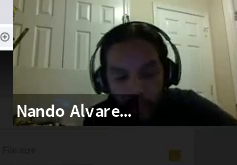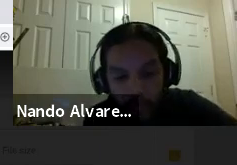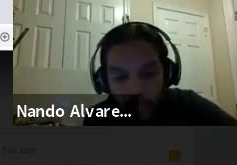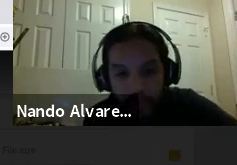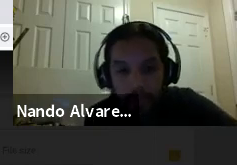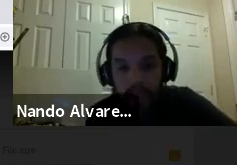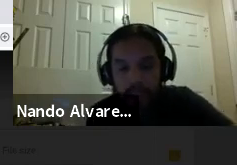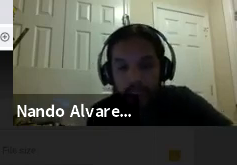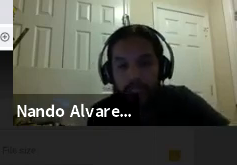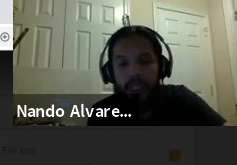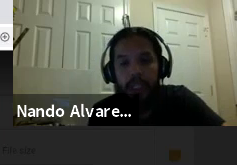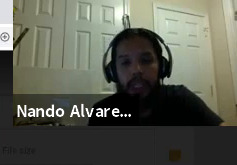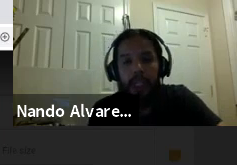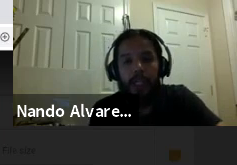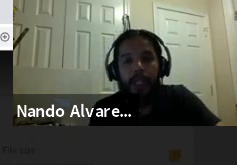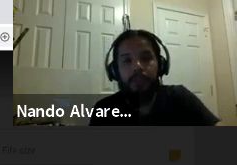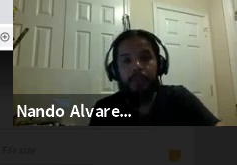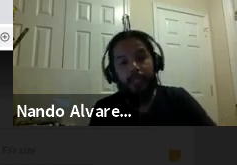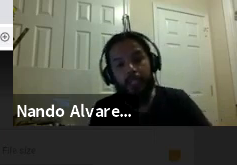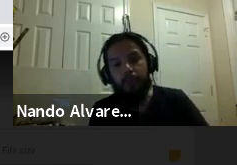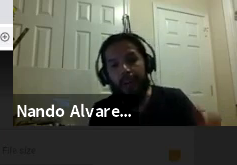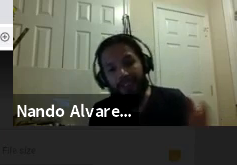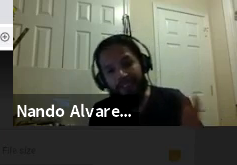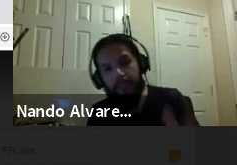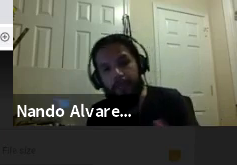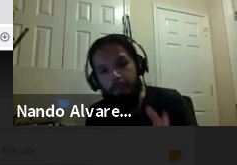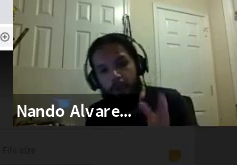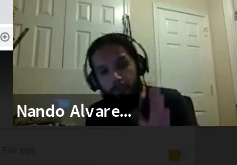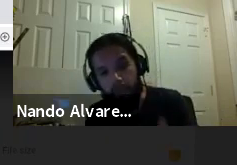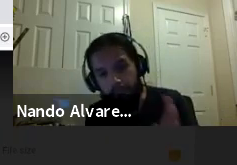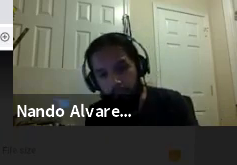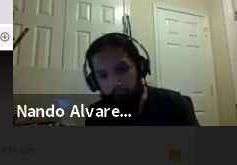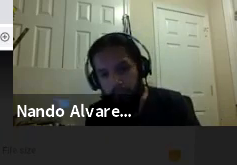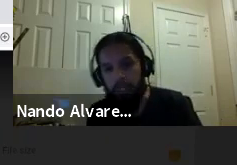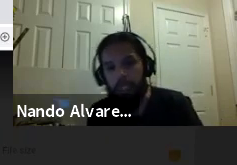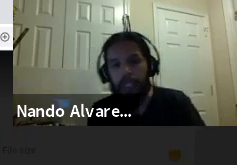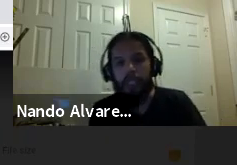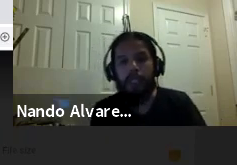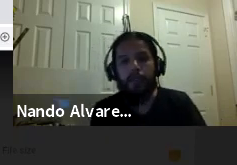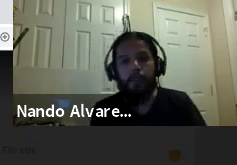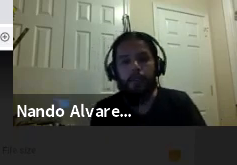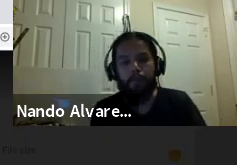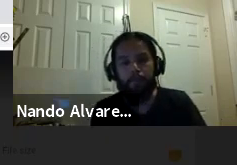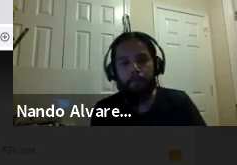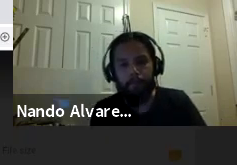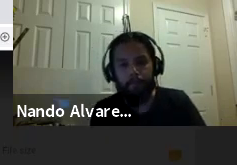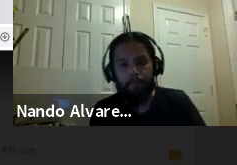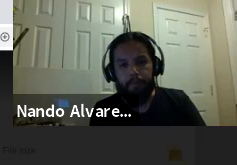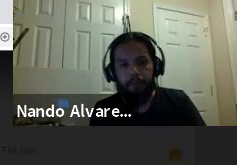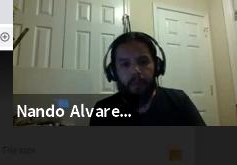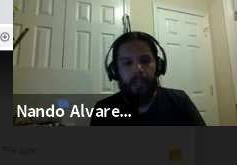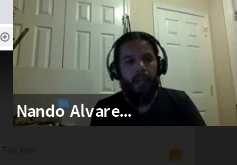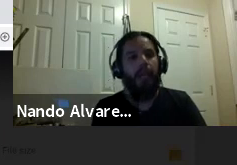great artist from DC. So the idea is to have 7 of those boards.